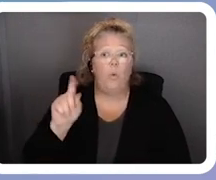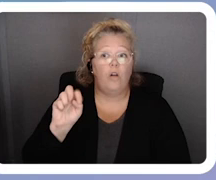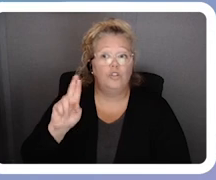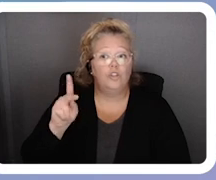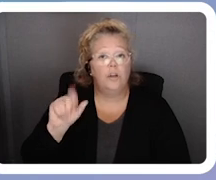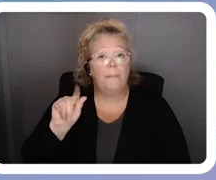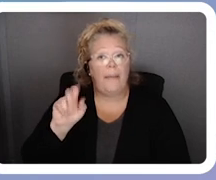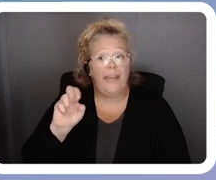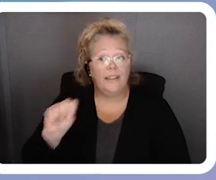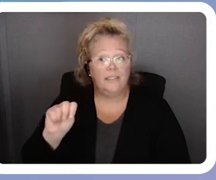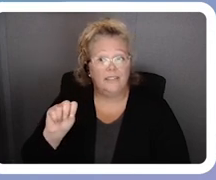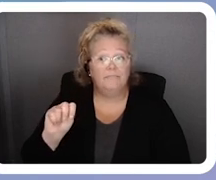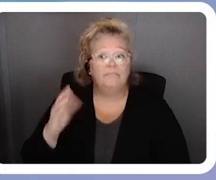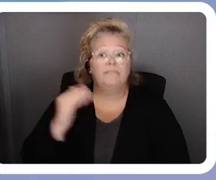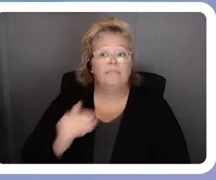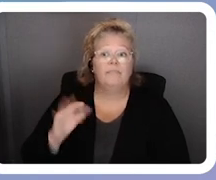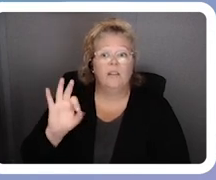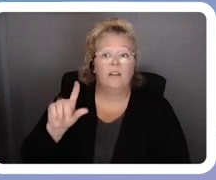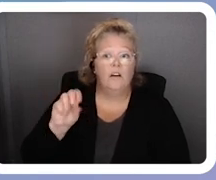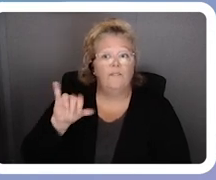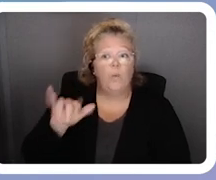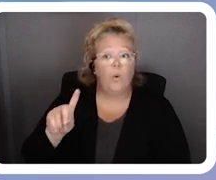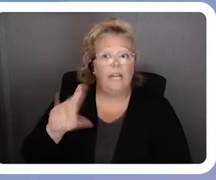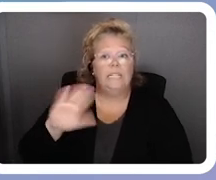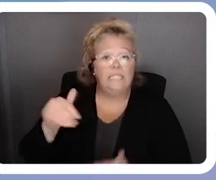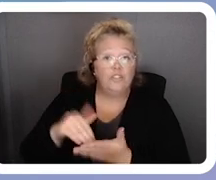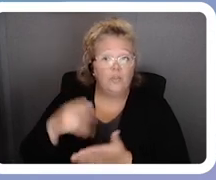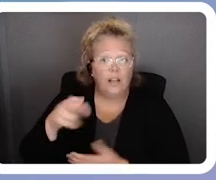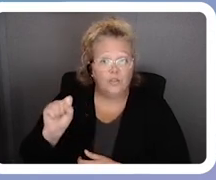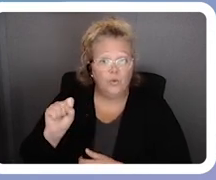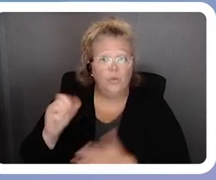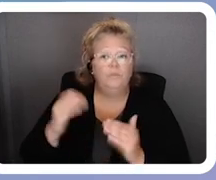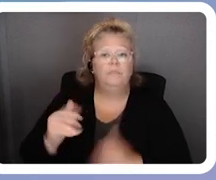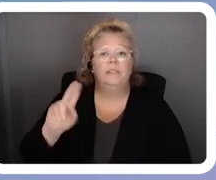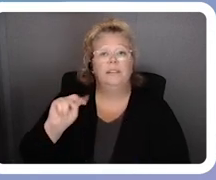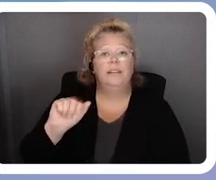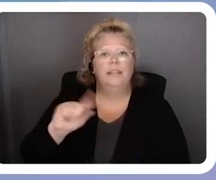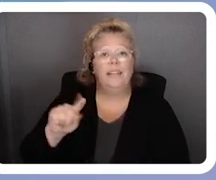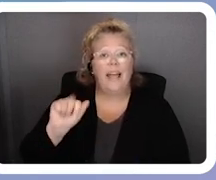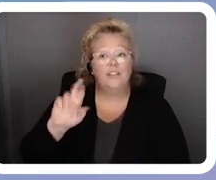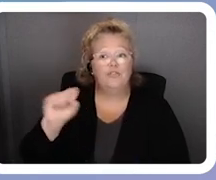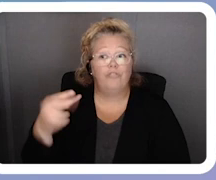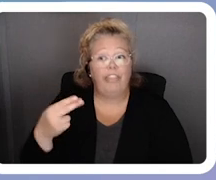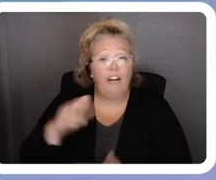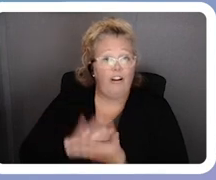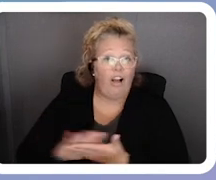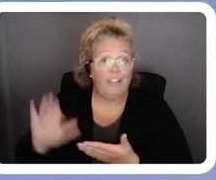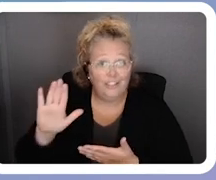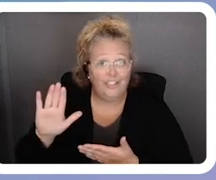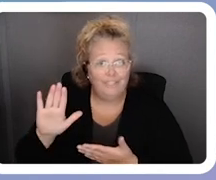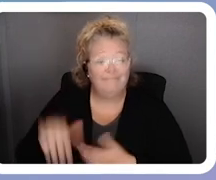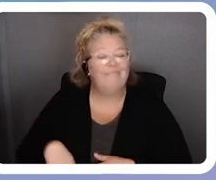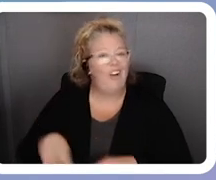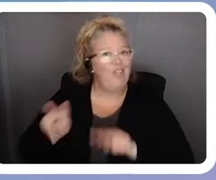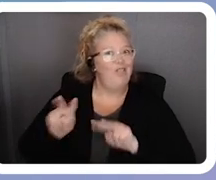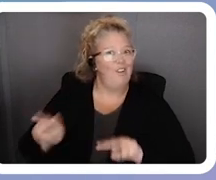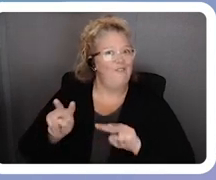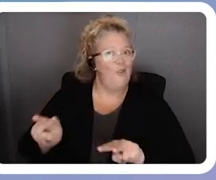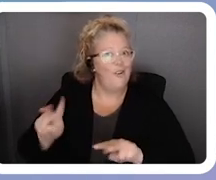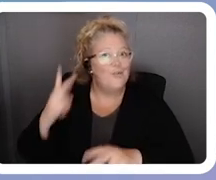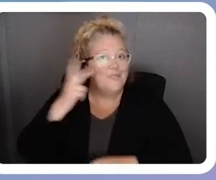Prep, Floyd Central High School, Nazareth College. We look forward to being able to